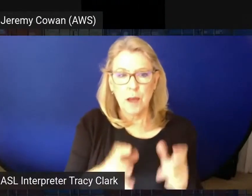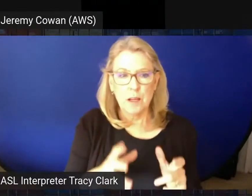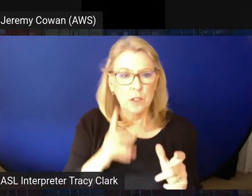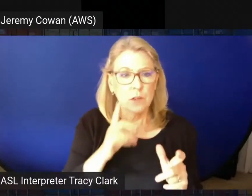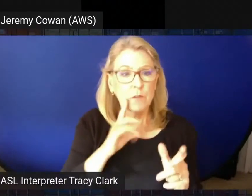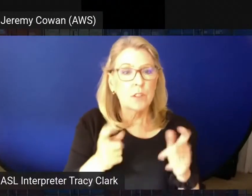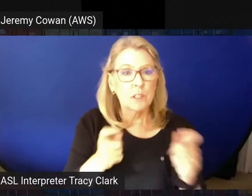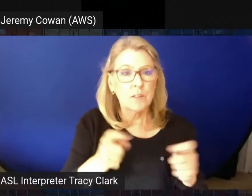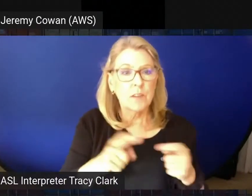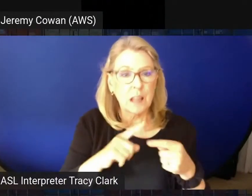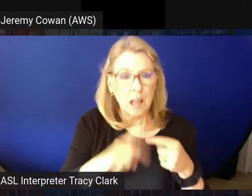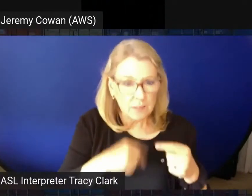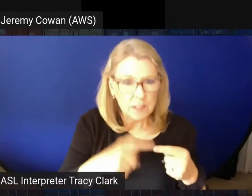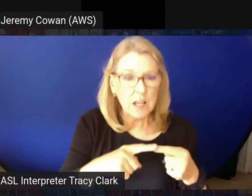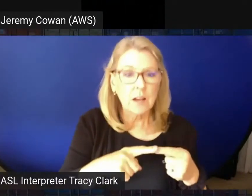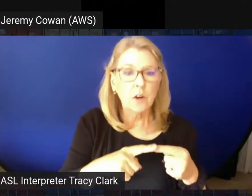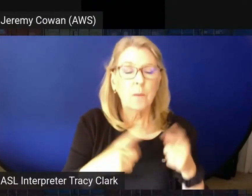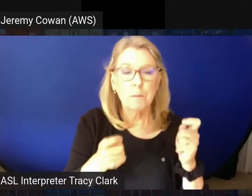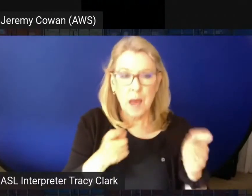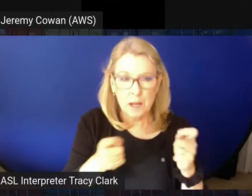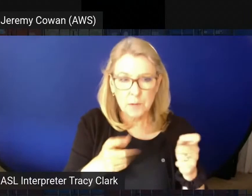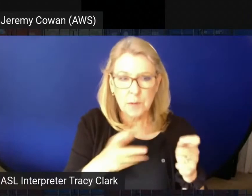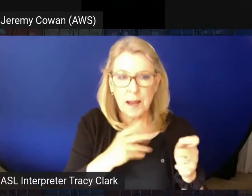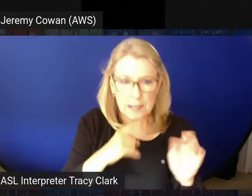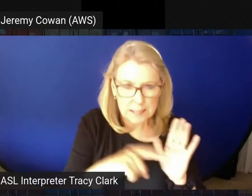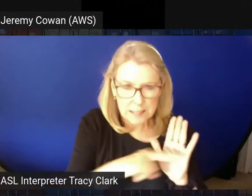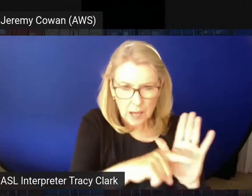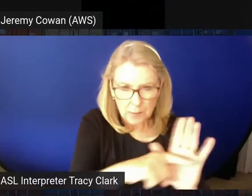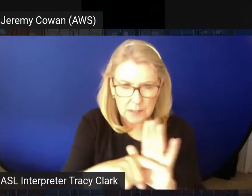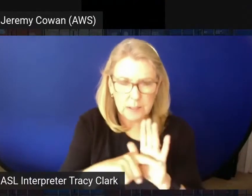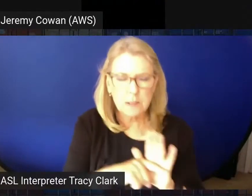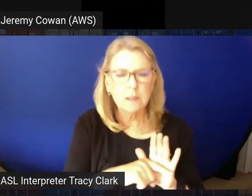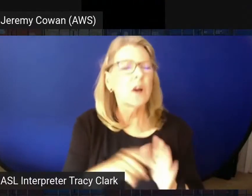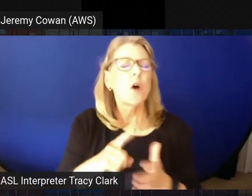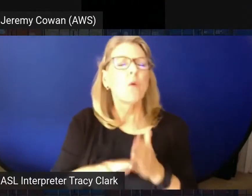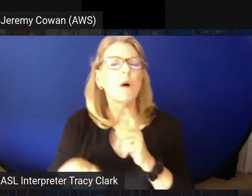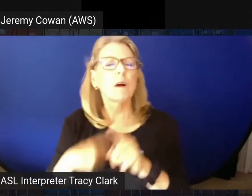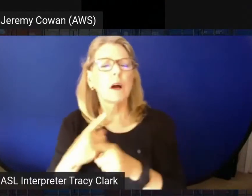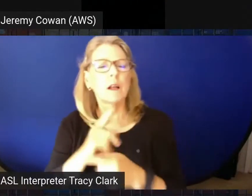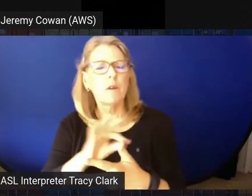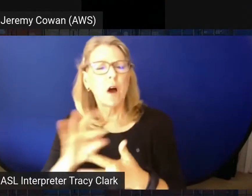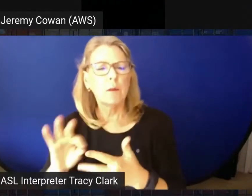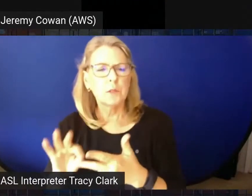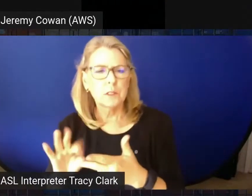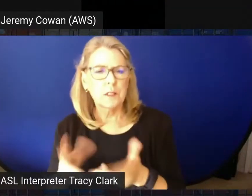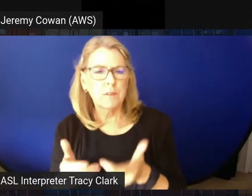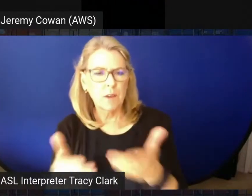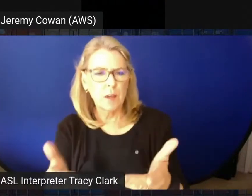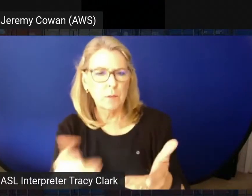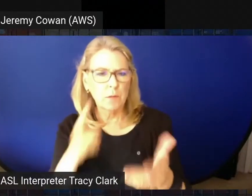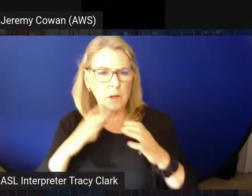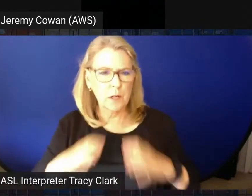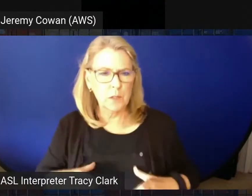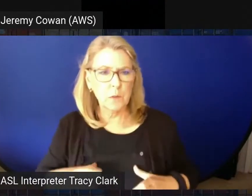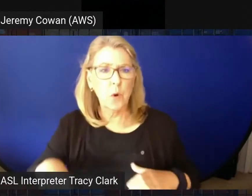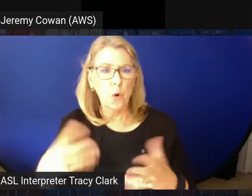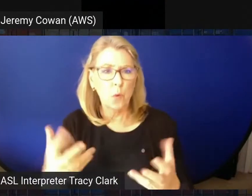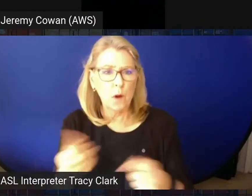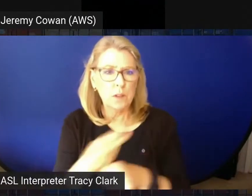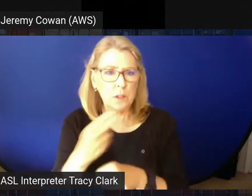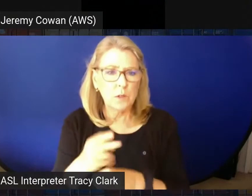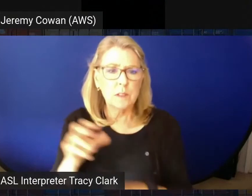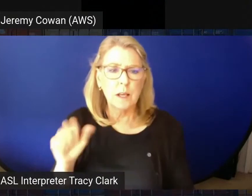assignment. What sort of options are available for customers who want to use ACM without the Load